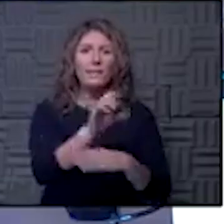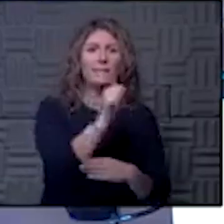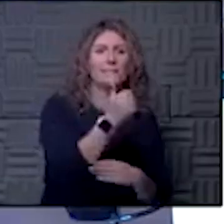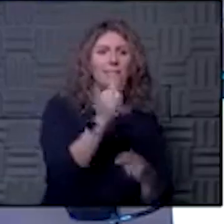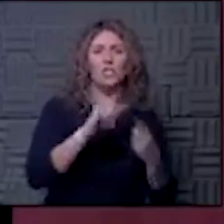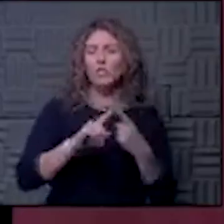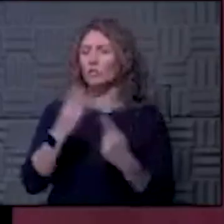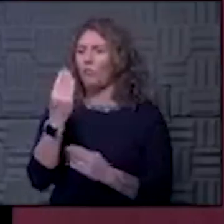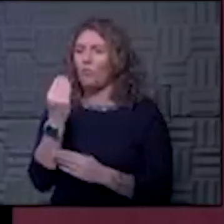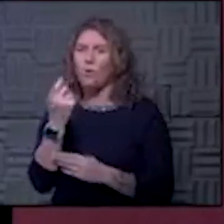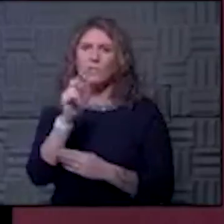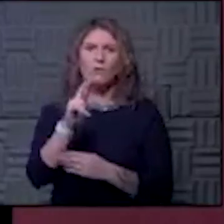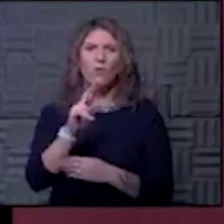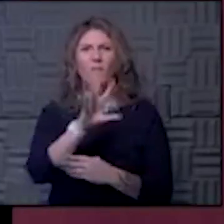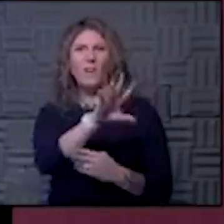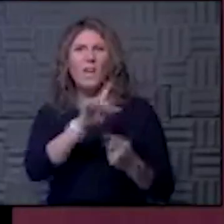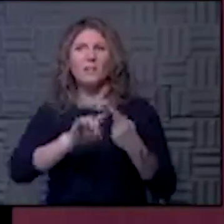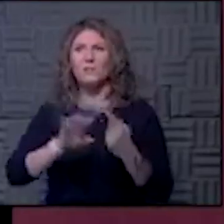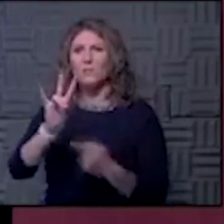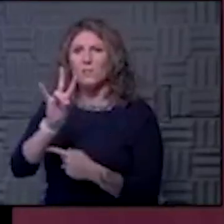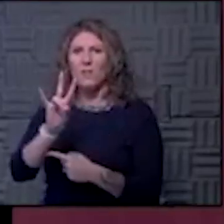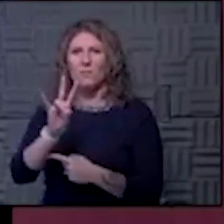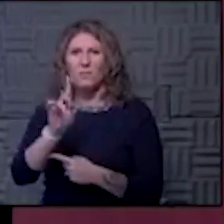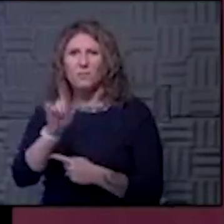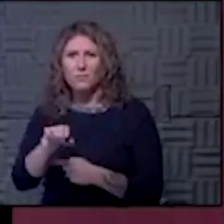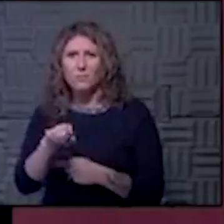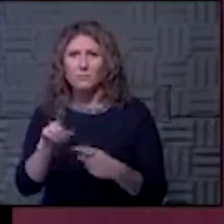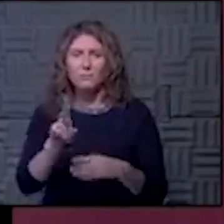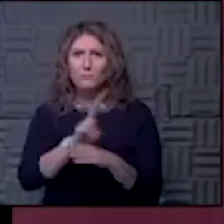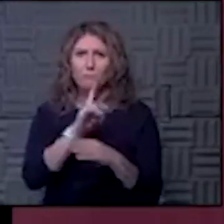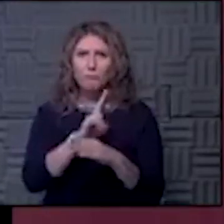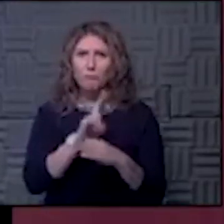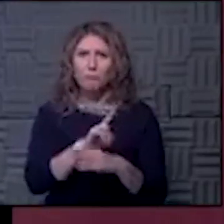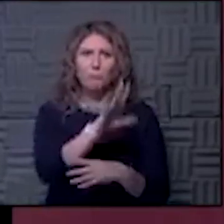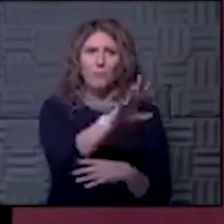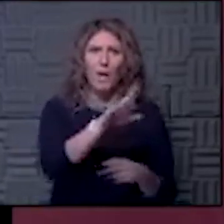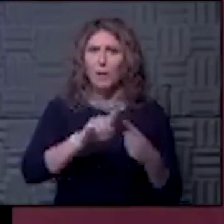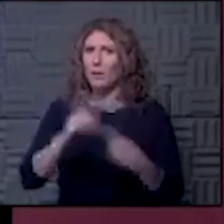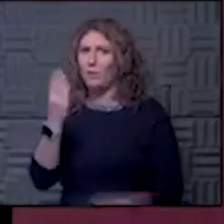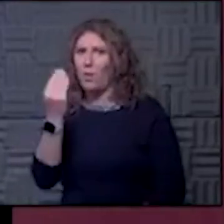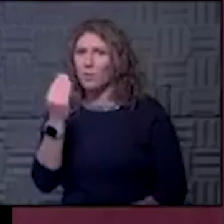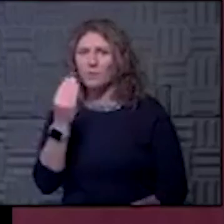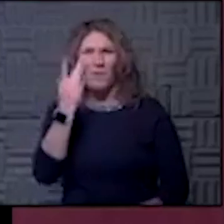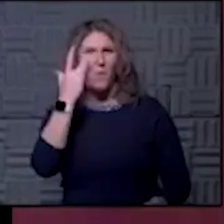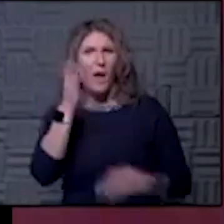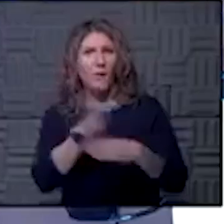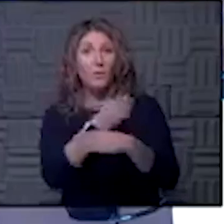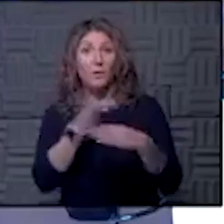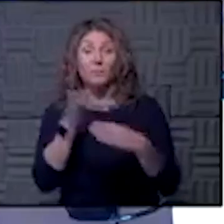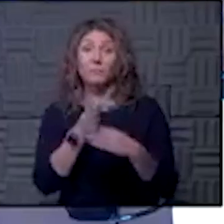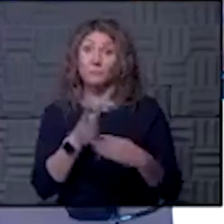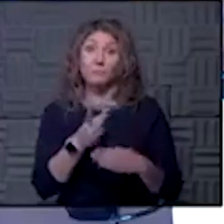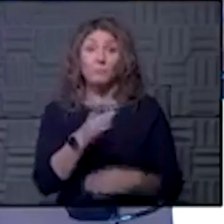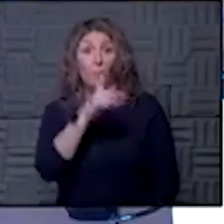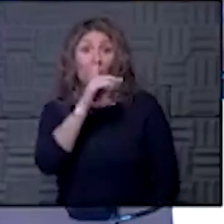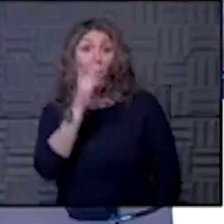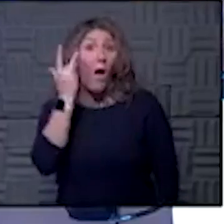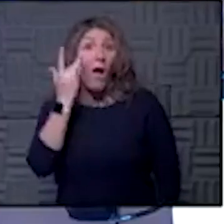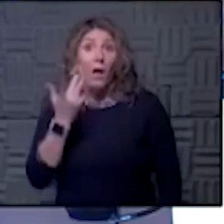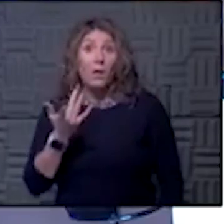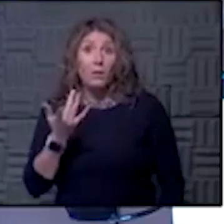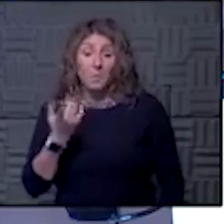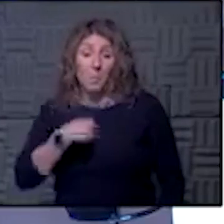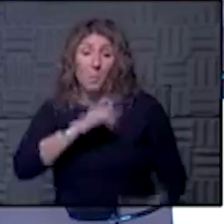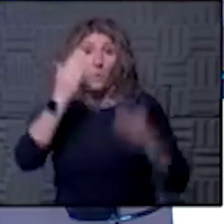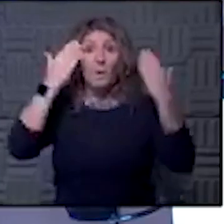to 7? Shouldn't we just use 14 or 7? Yeah, okay, Hawk, why a range? Because we don't know. Because we don't know, and that